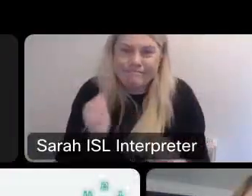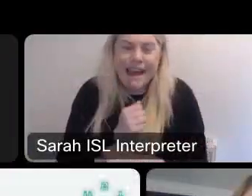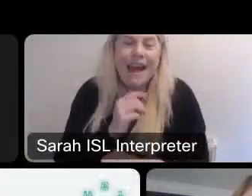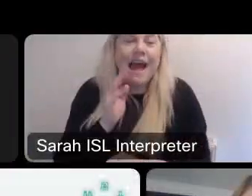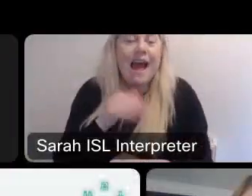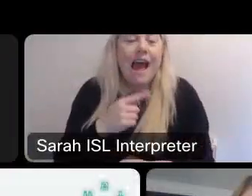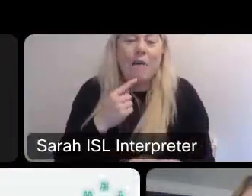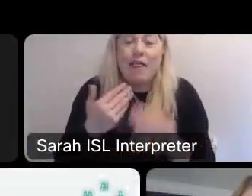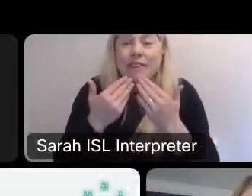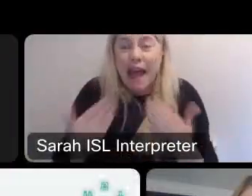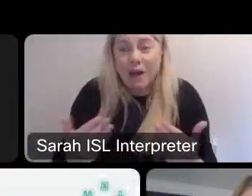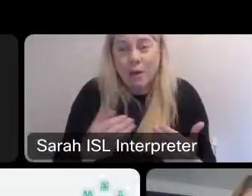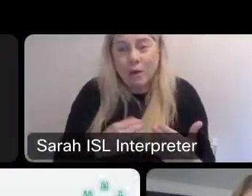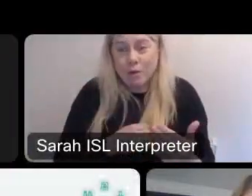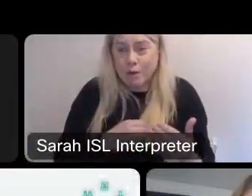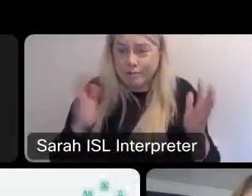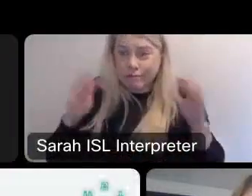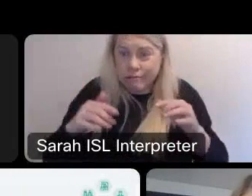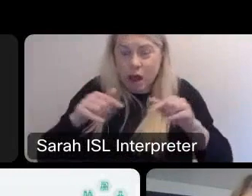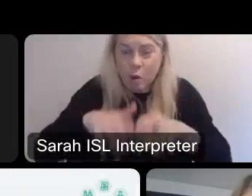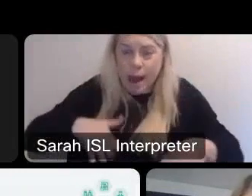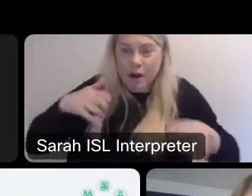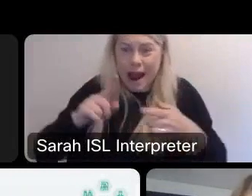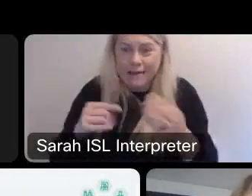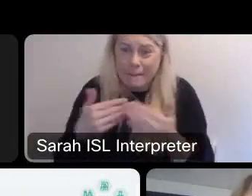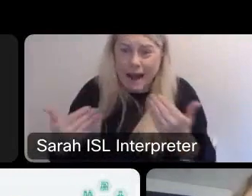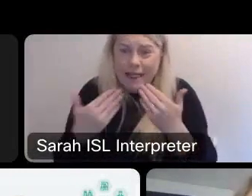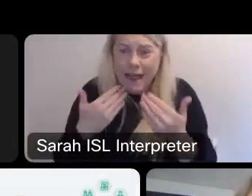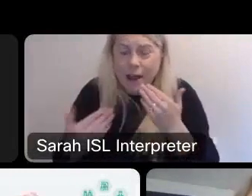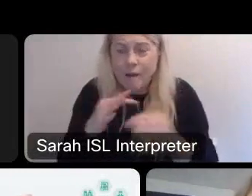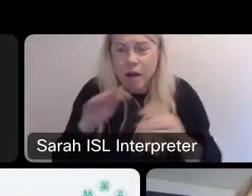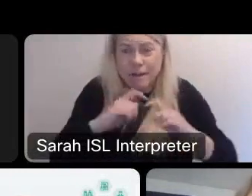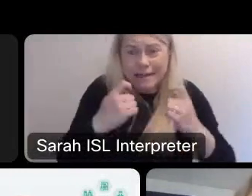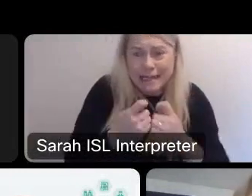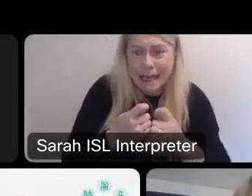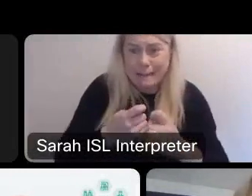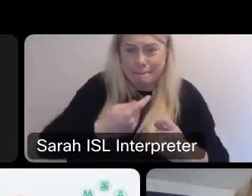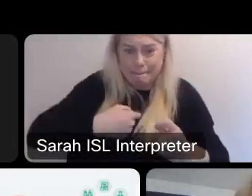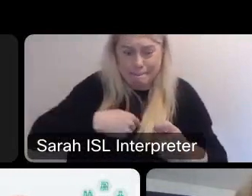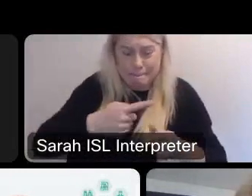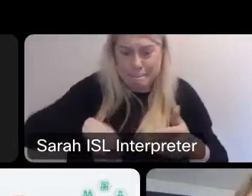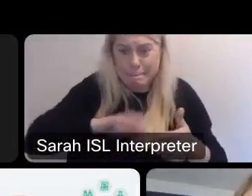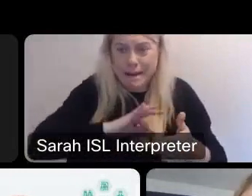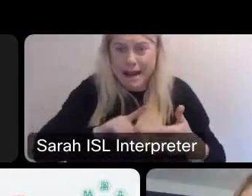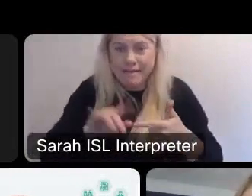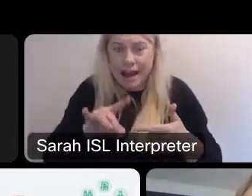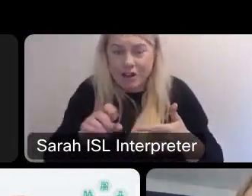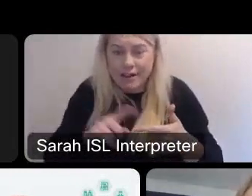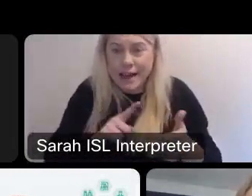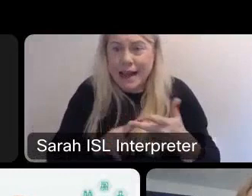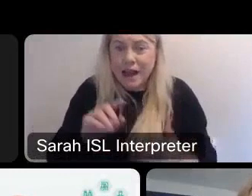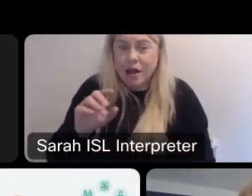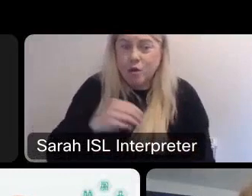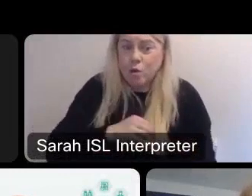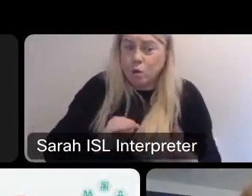to give a big thank you from the team, myself, the HSE, to our dear colleague Angela Tyson,